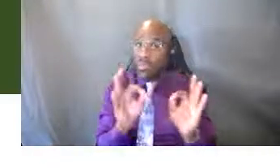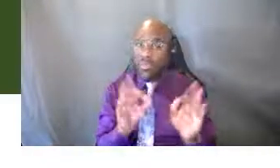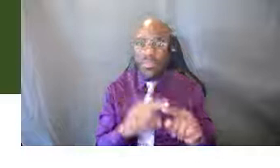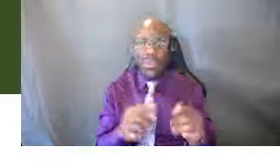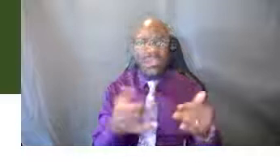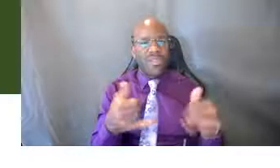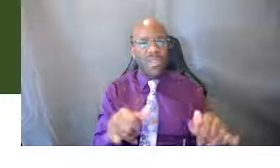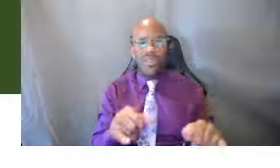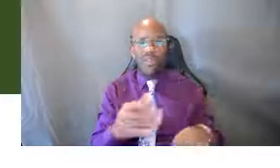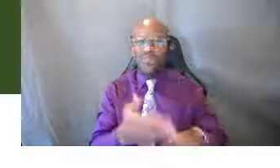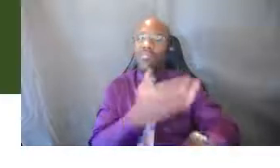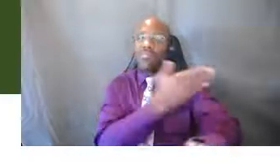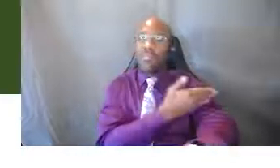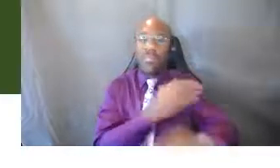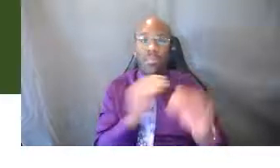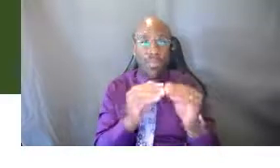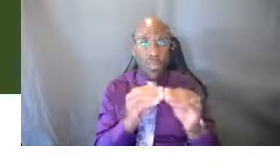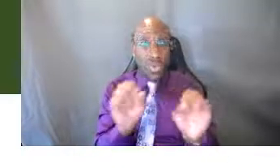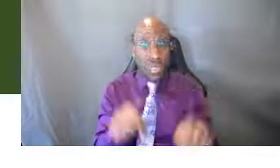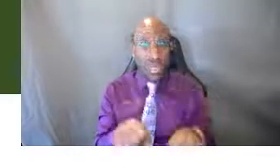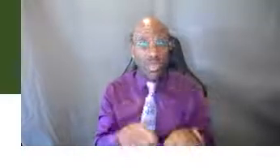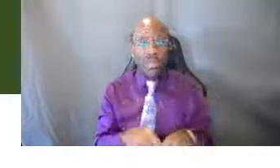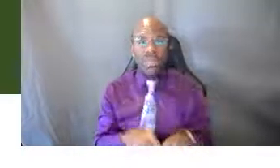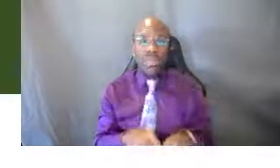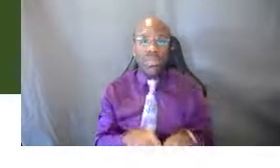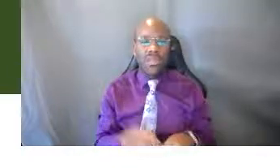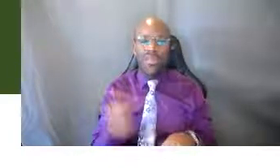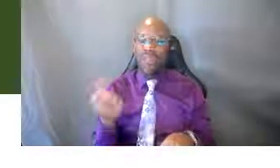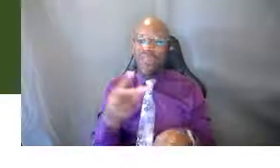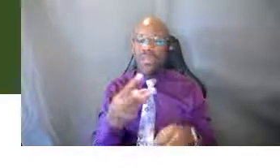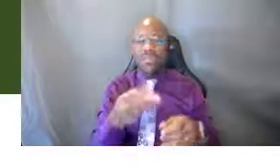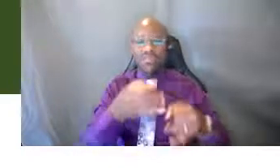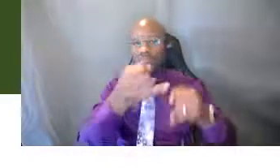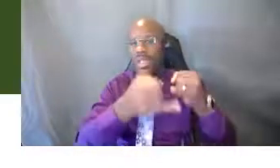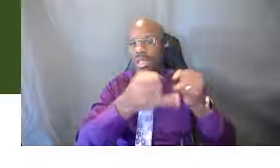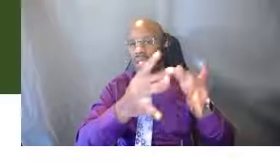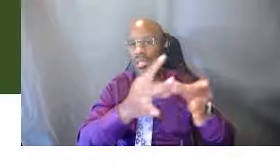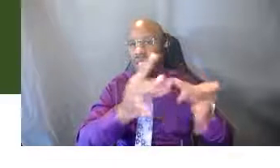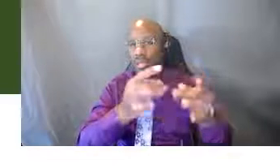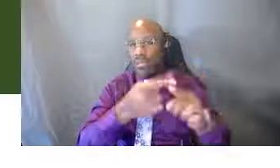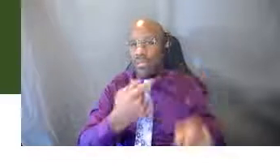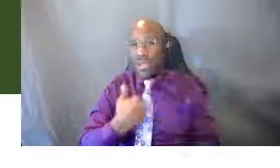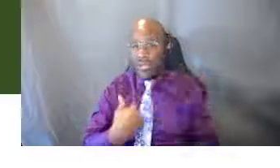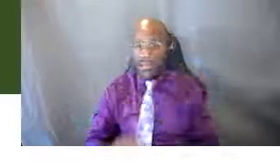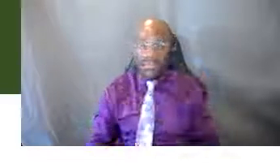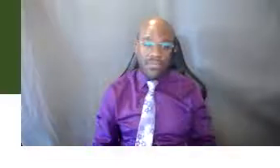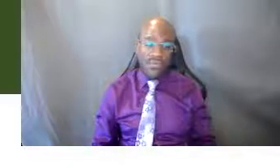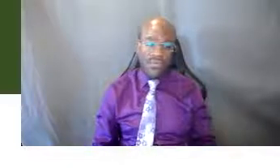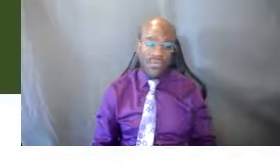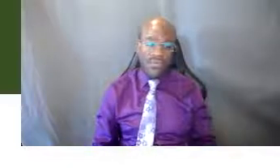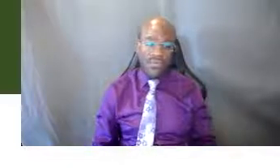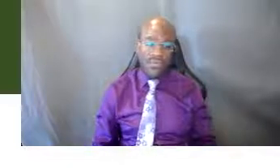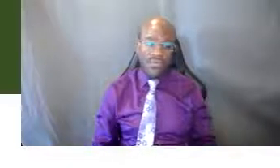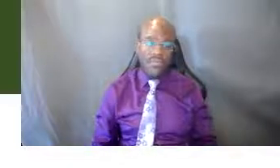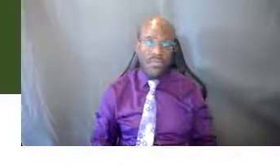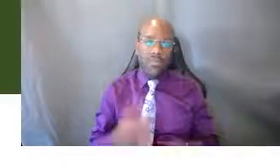just a few closing thoughts that I had. So adequate crisis response saves lives.